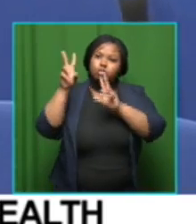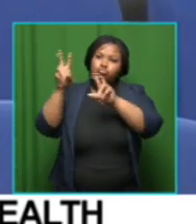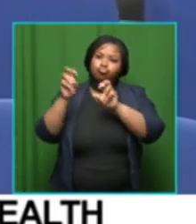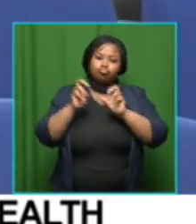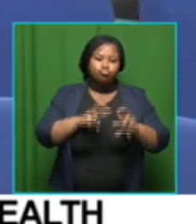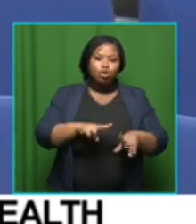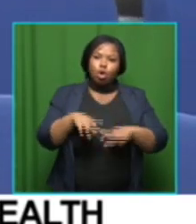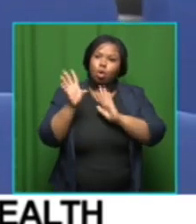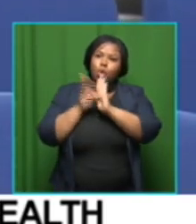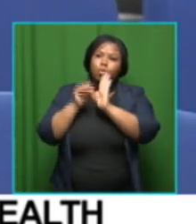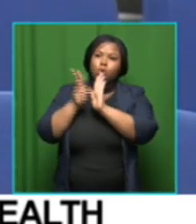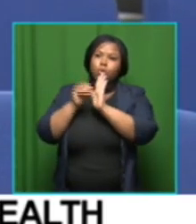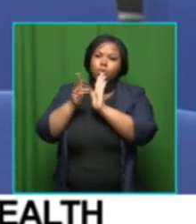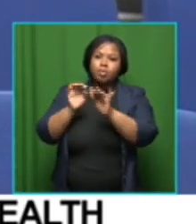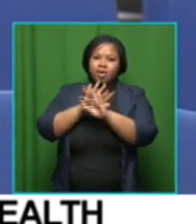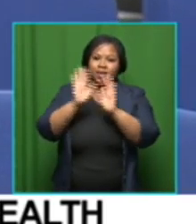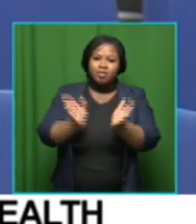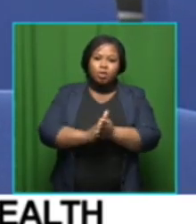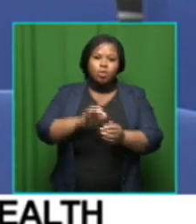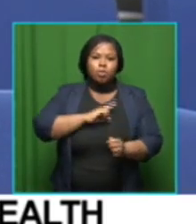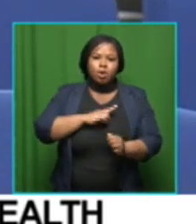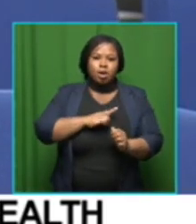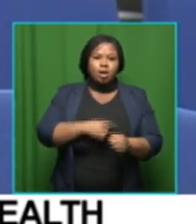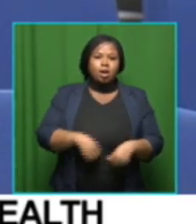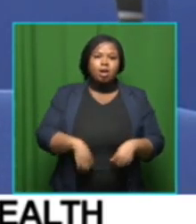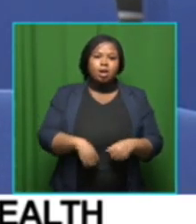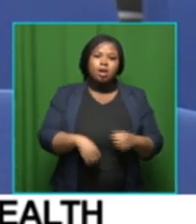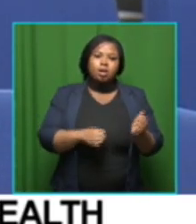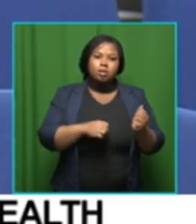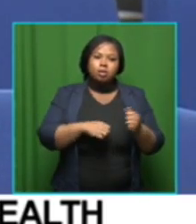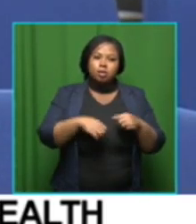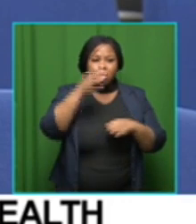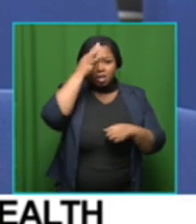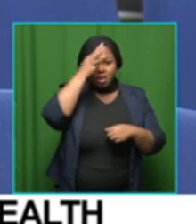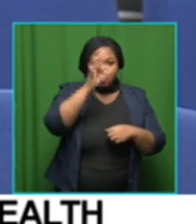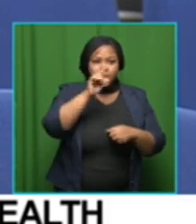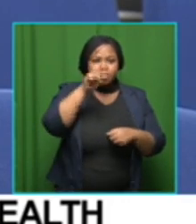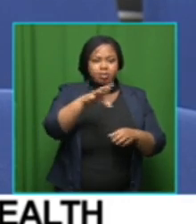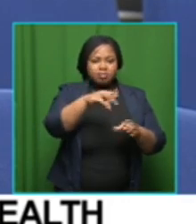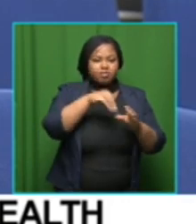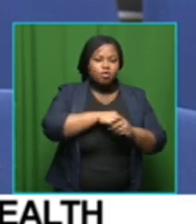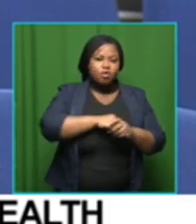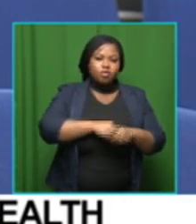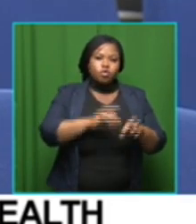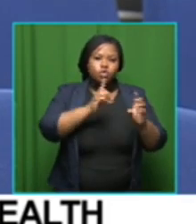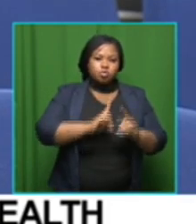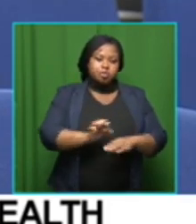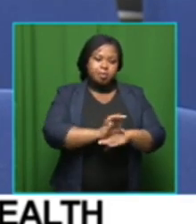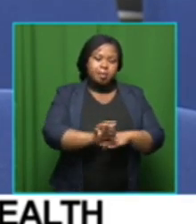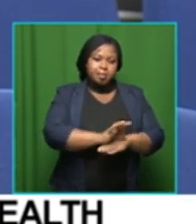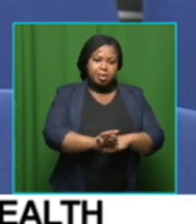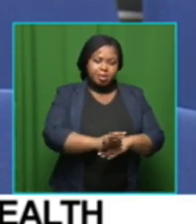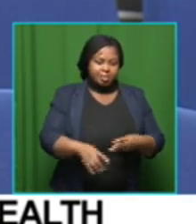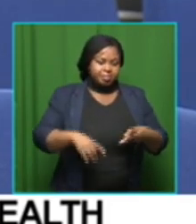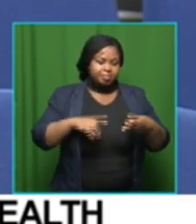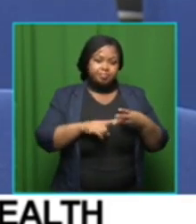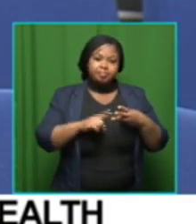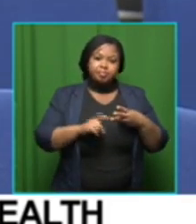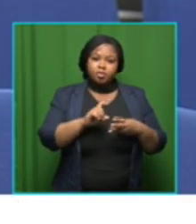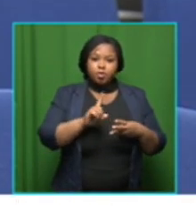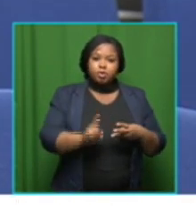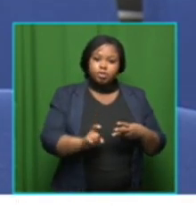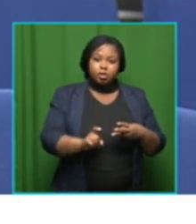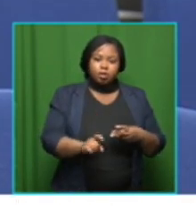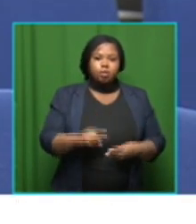because of different structures of government in this country, and also how special planning is. And the last one is in terms of when you